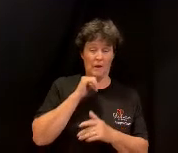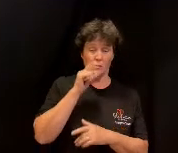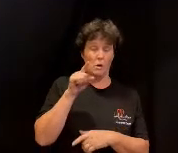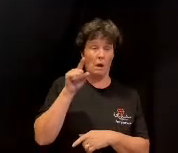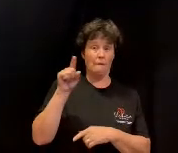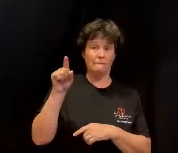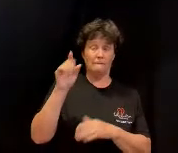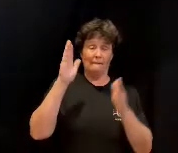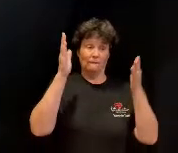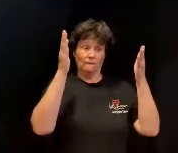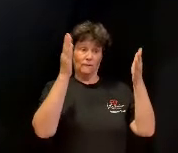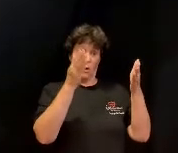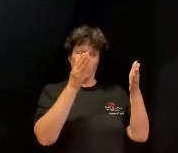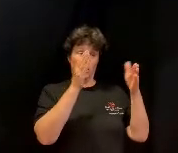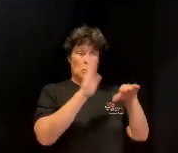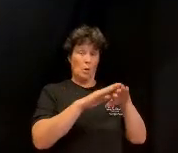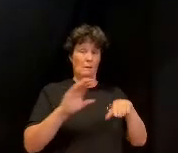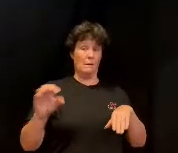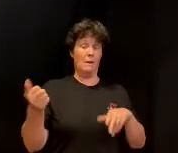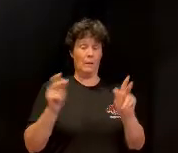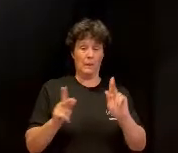other than the religious.